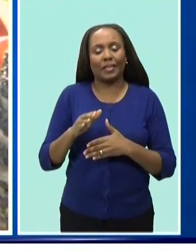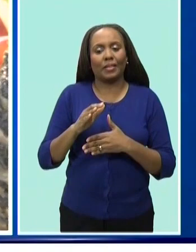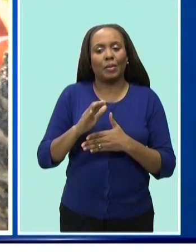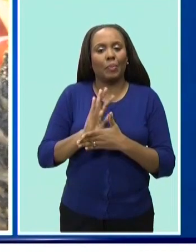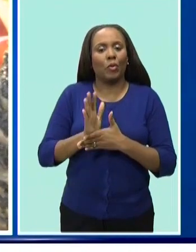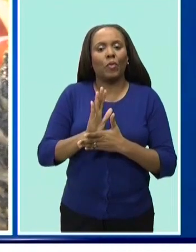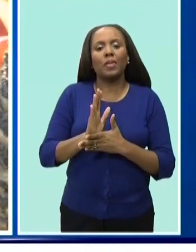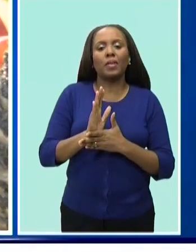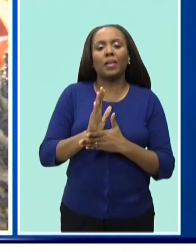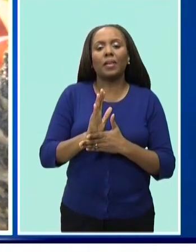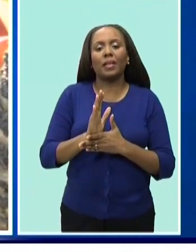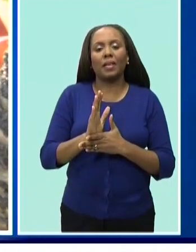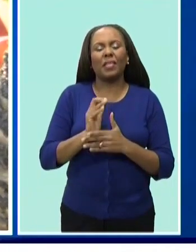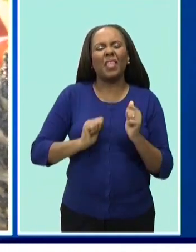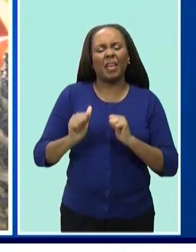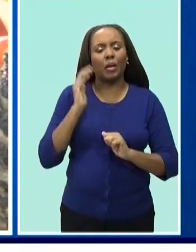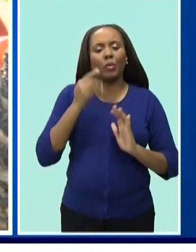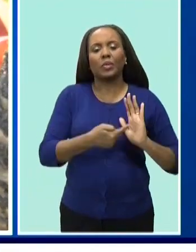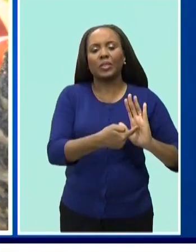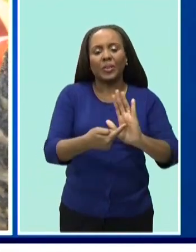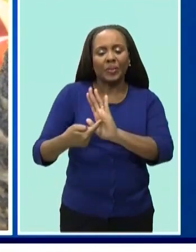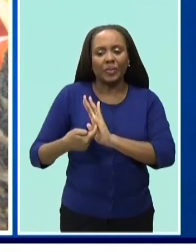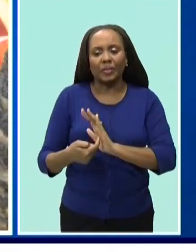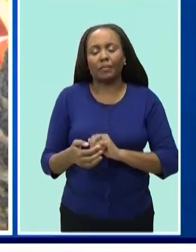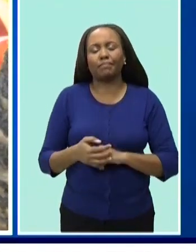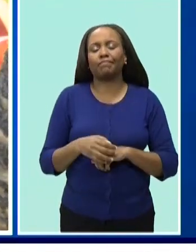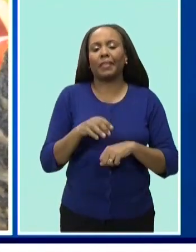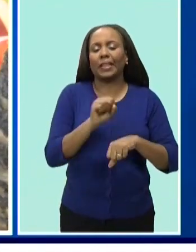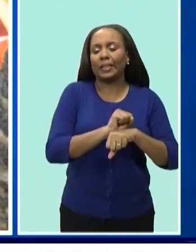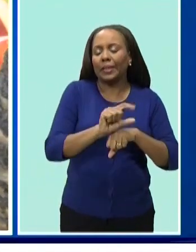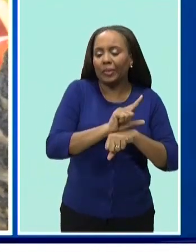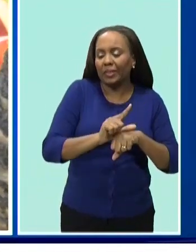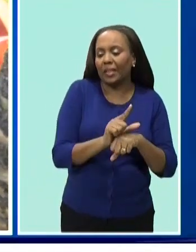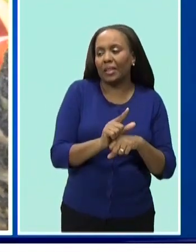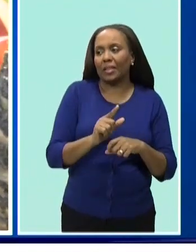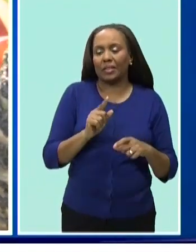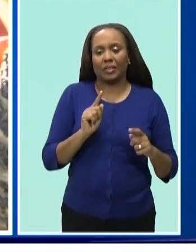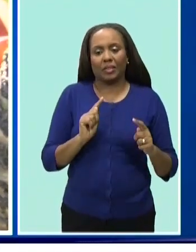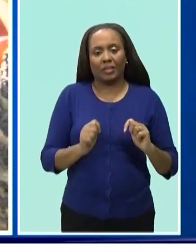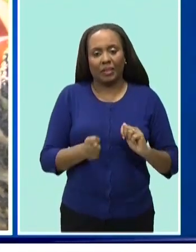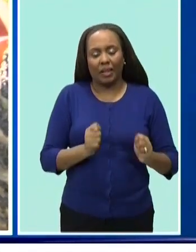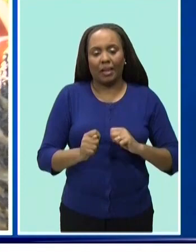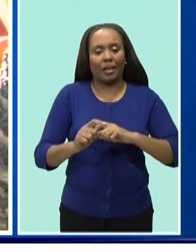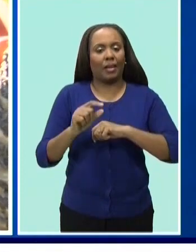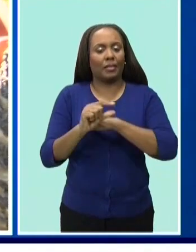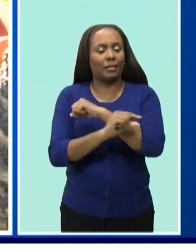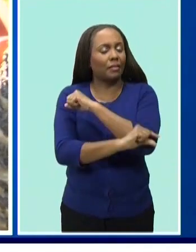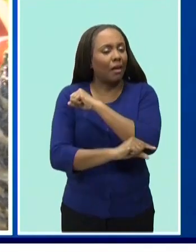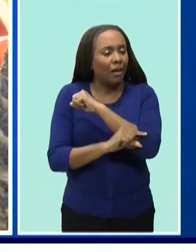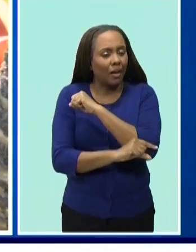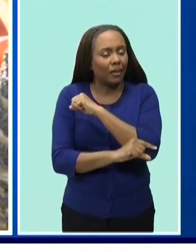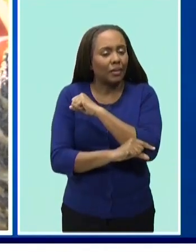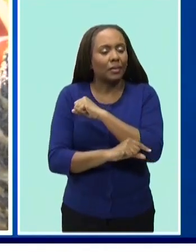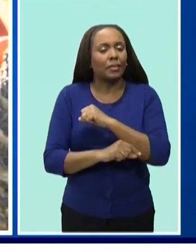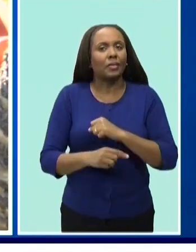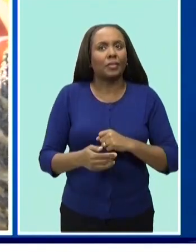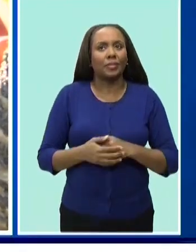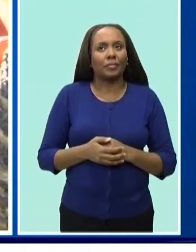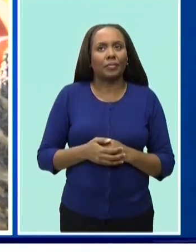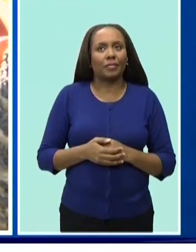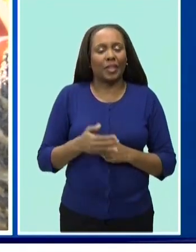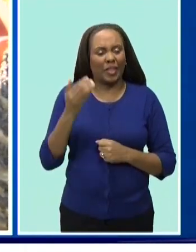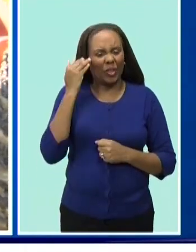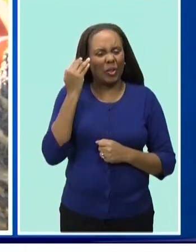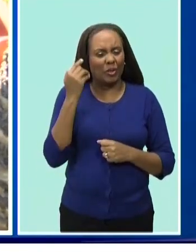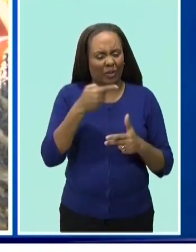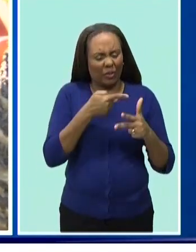countries? Eastern Caribbean, St. Lucia, Trinidad, Guyana. I know them